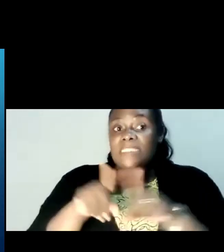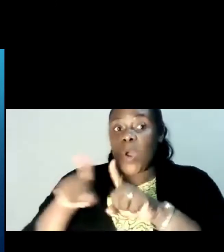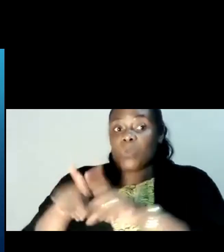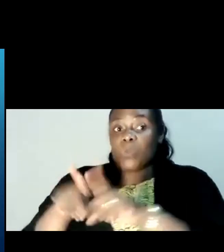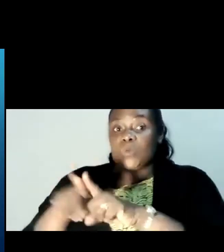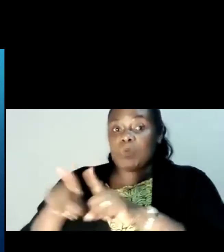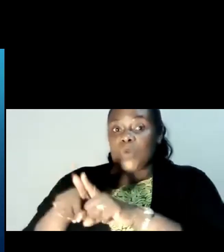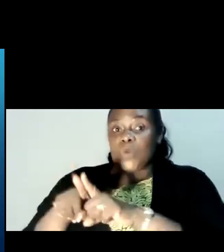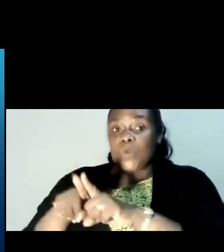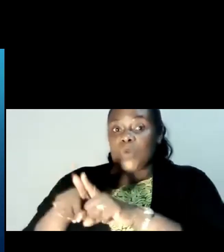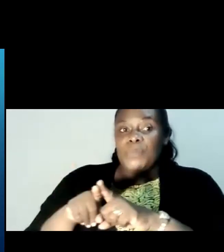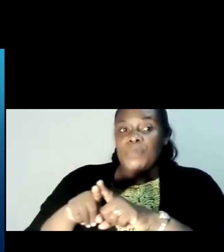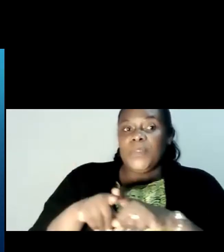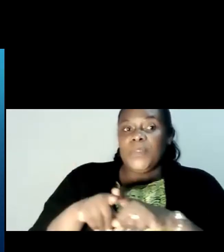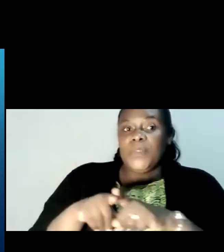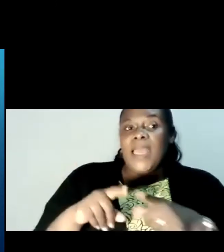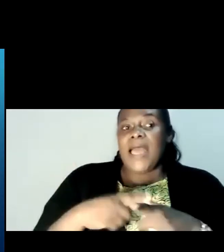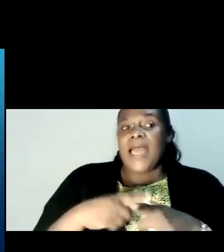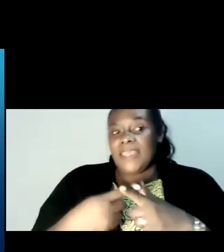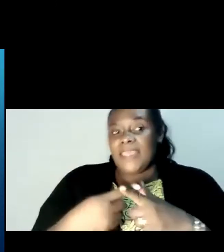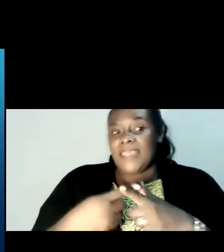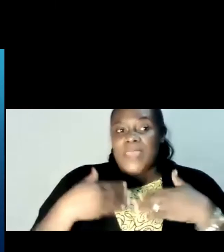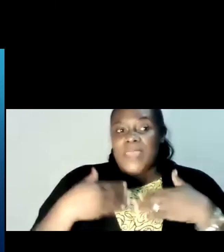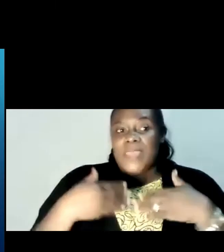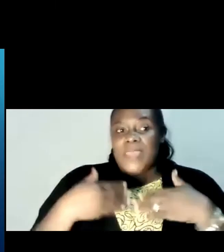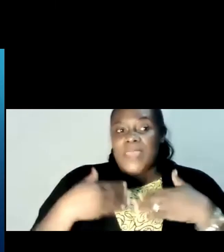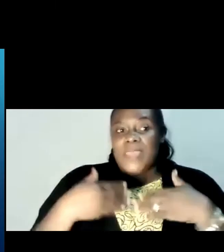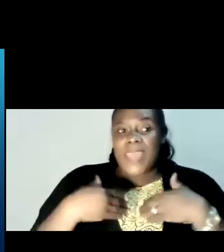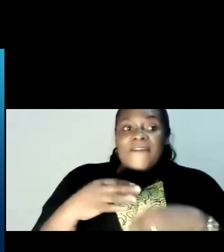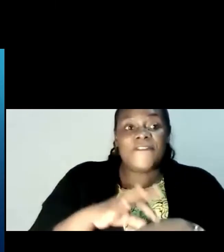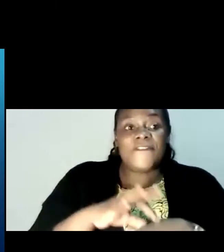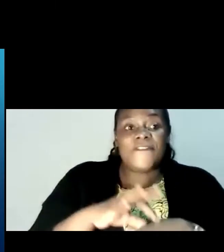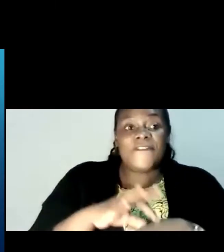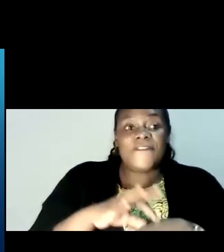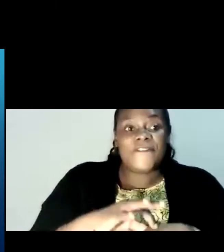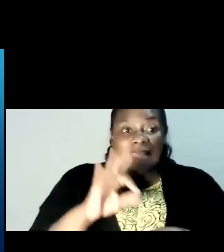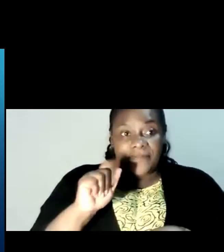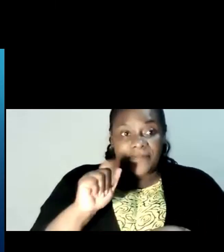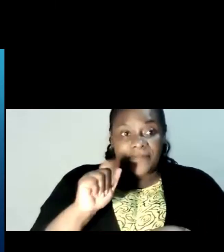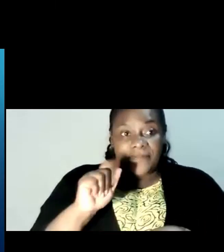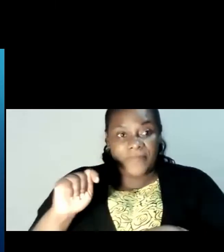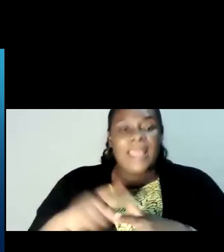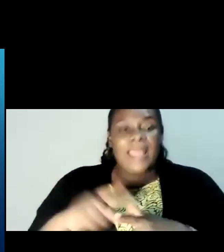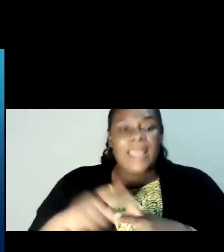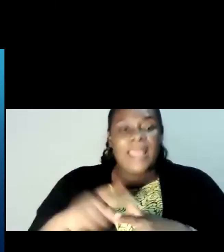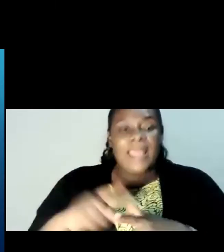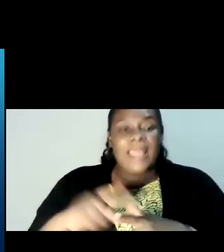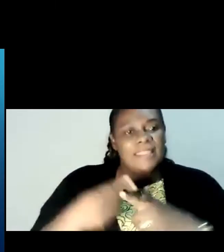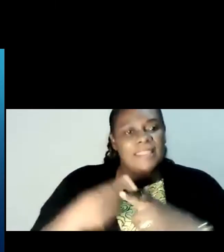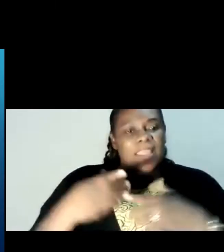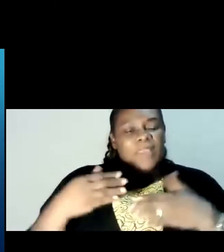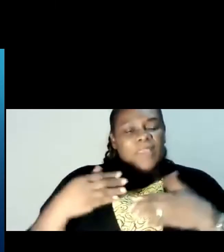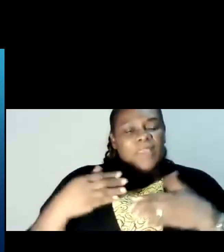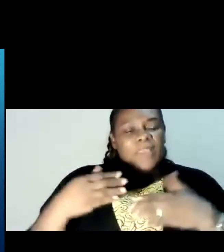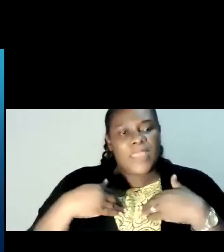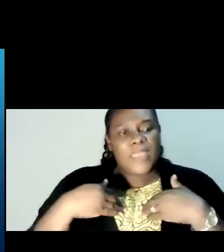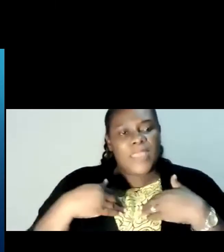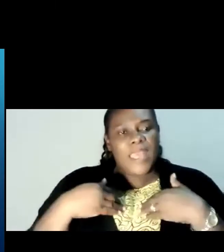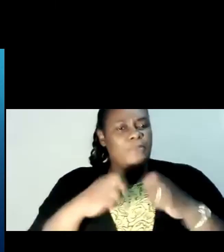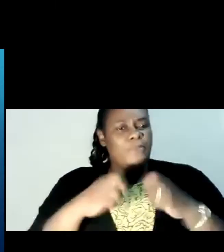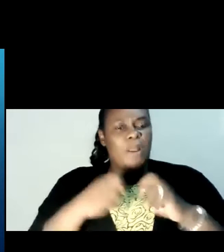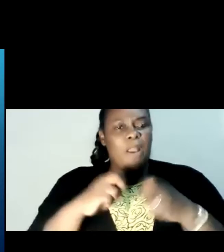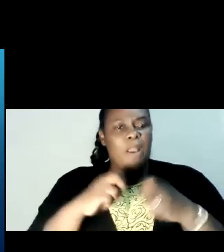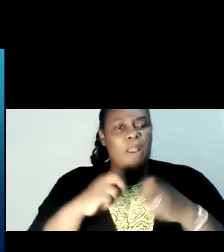fat increases our risk of getting things like heart disease, diabetes, increases our risk for